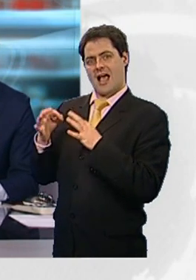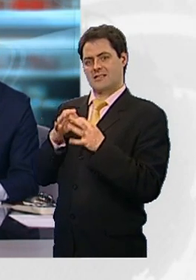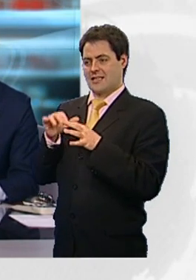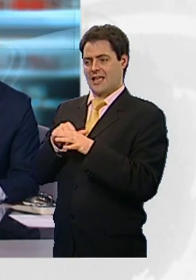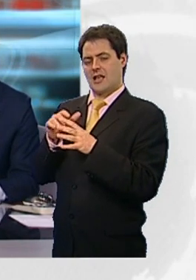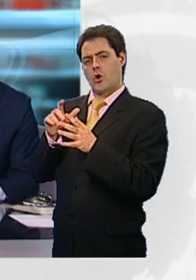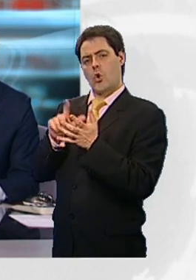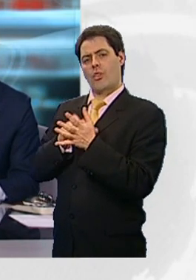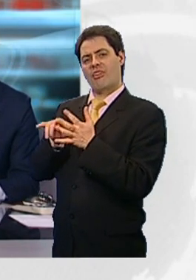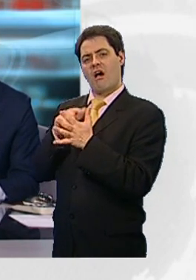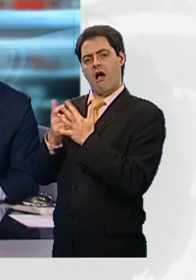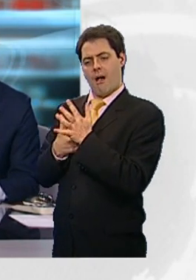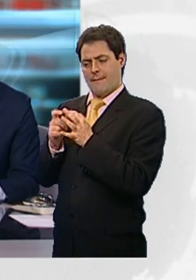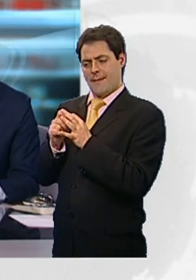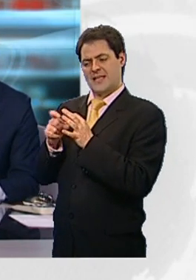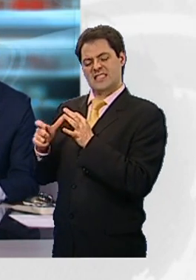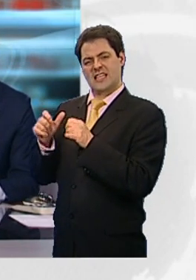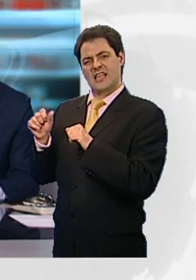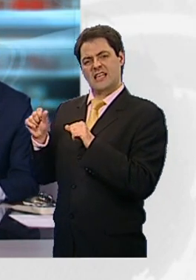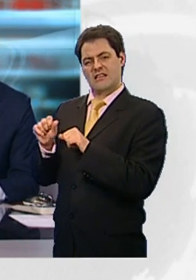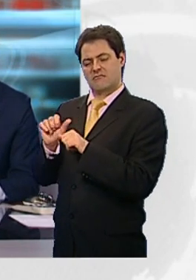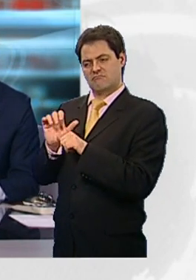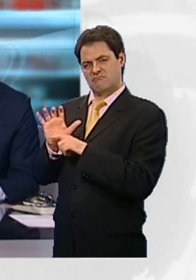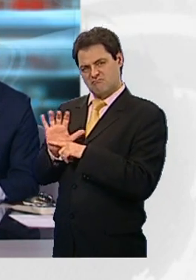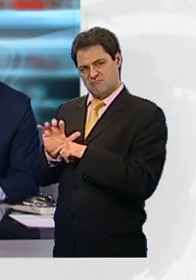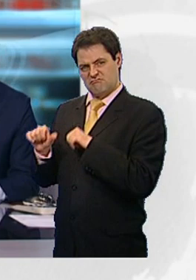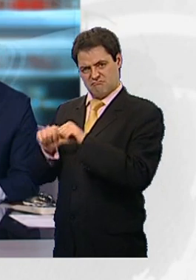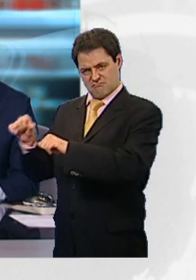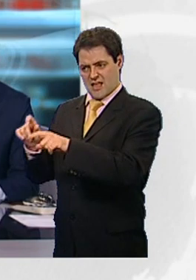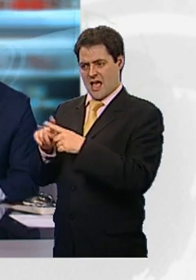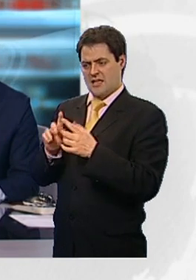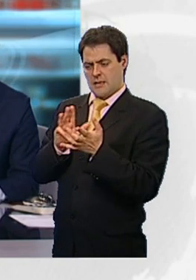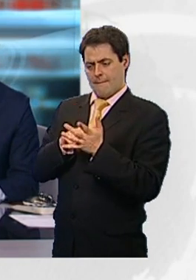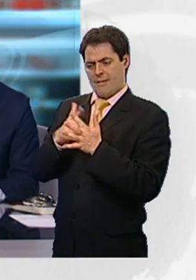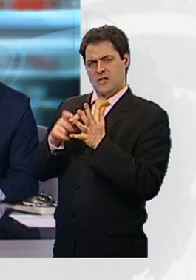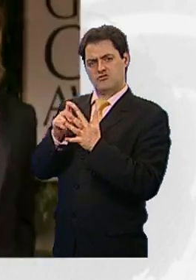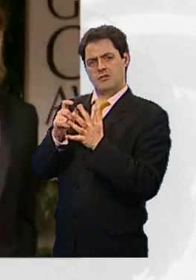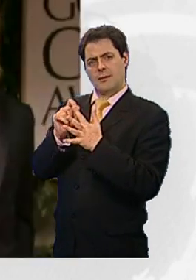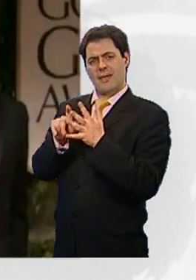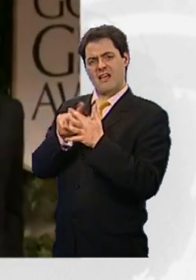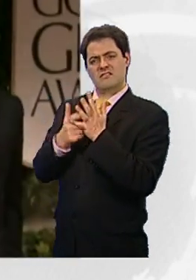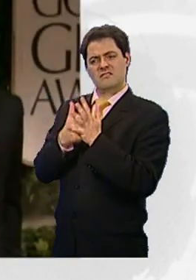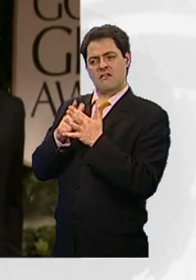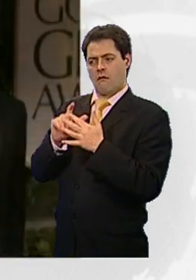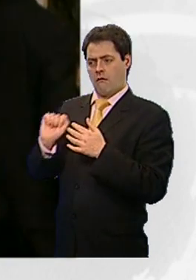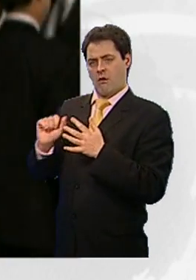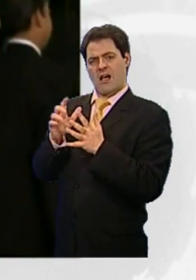Kate Winslet, another gong for her, in fact, for an American mini-series for that adaptation of Mildred